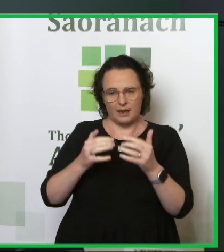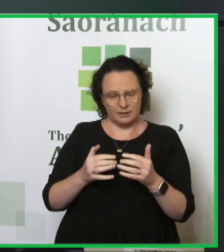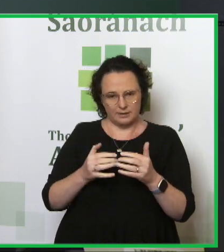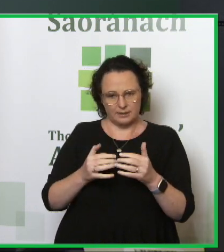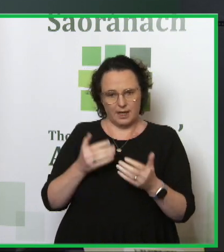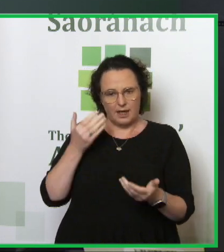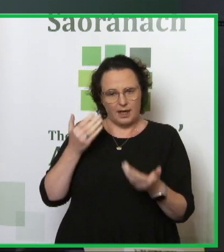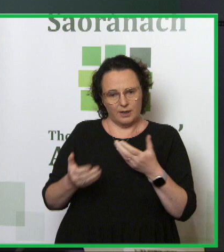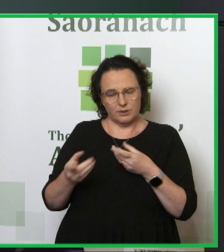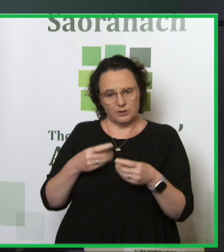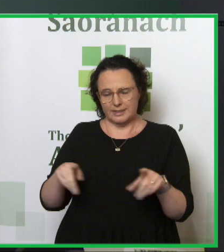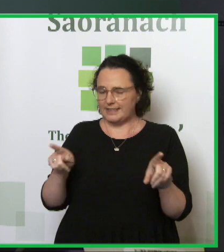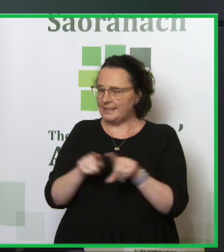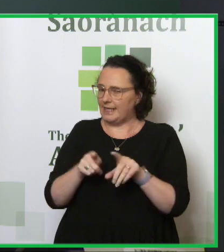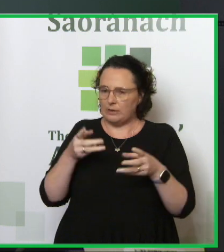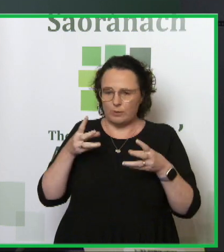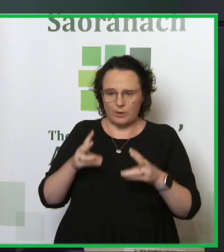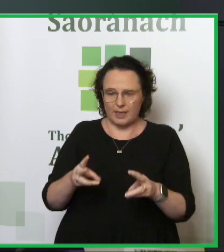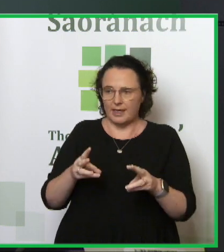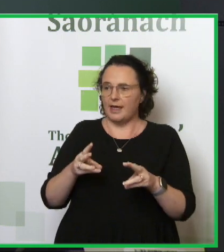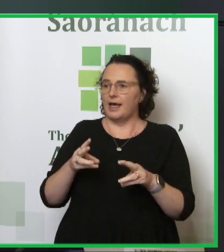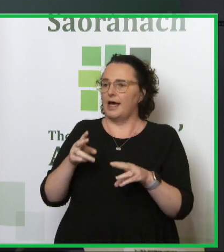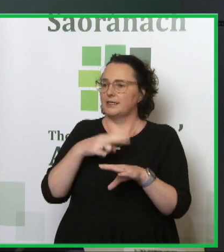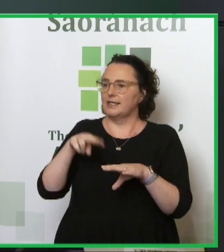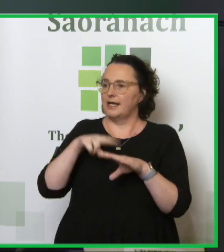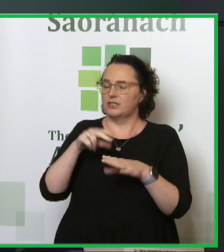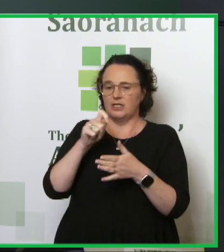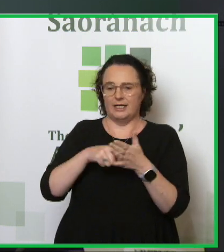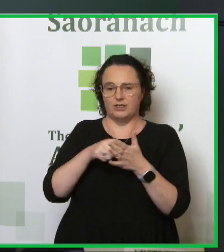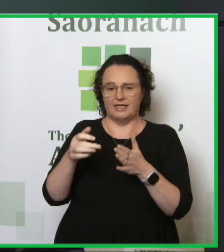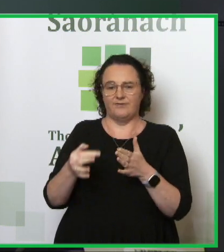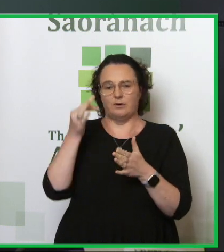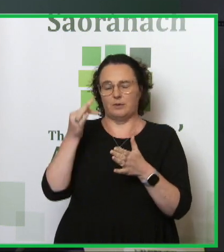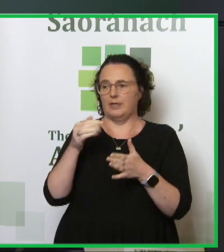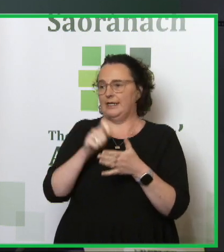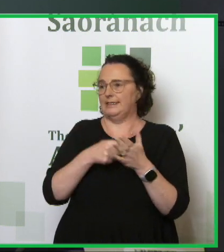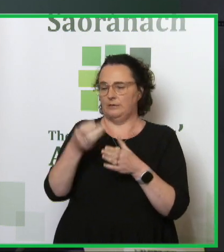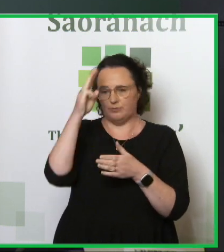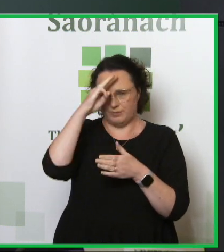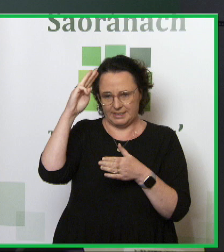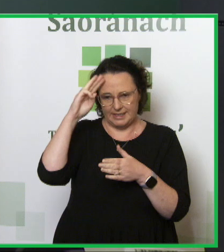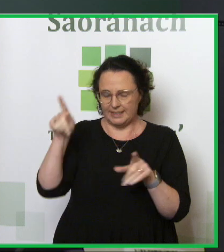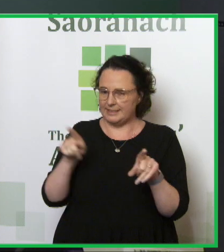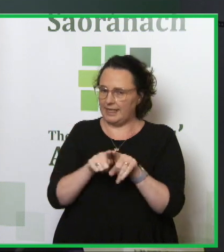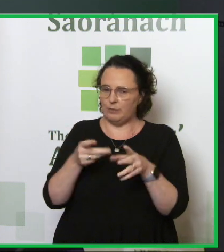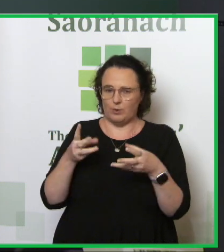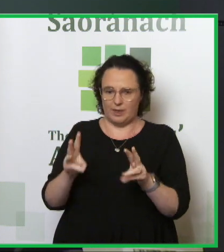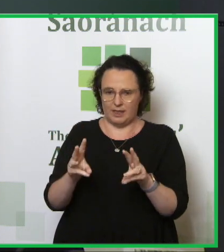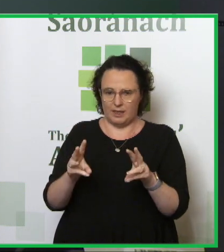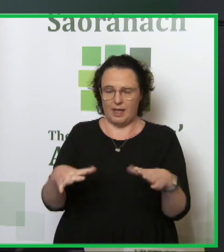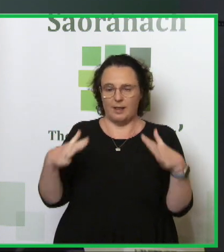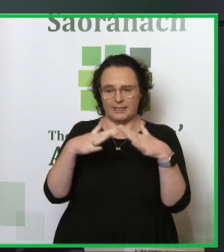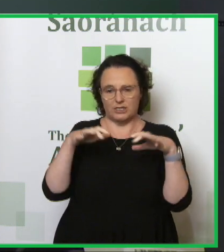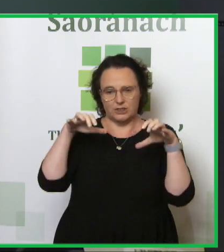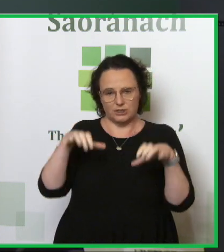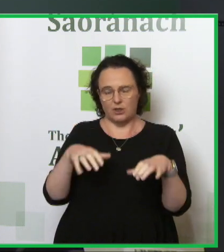is exactly the same way you would vote at a national election if you were electing the president. It's like a Dáil election with a single seat or